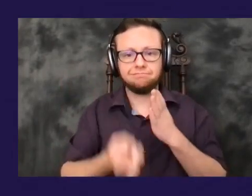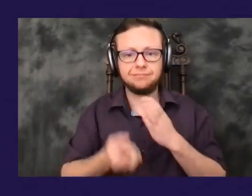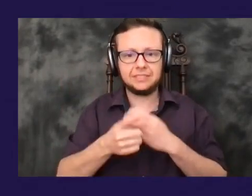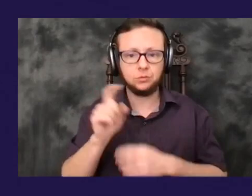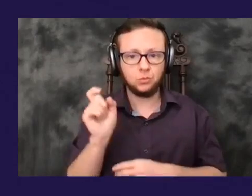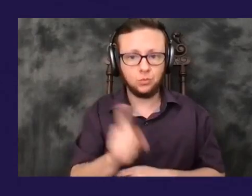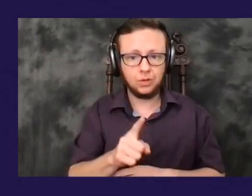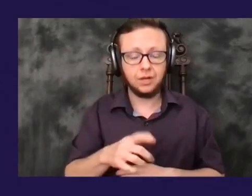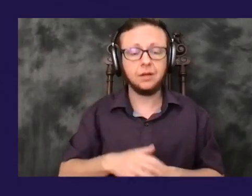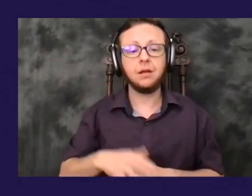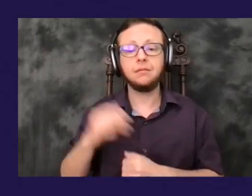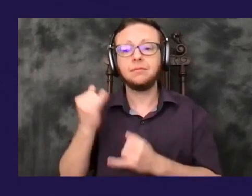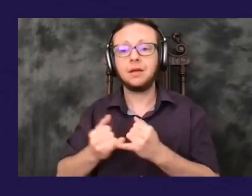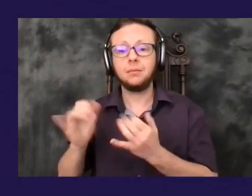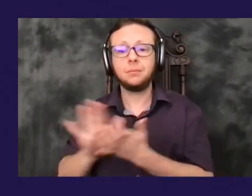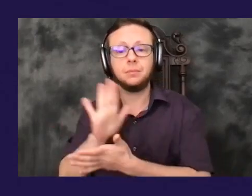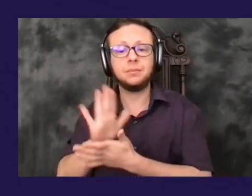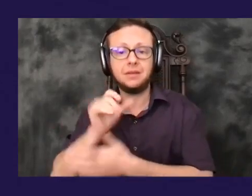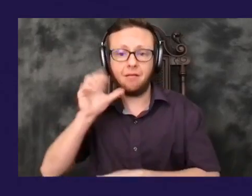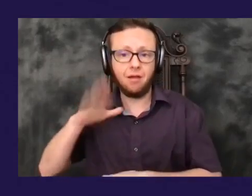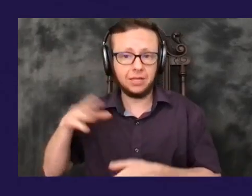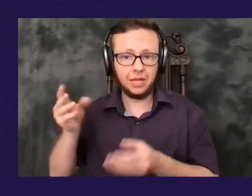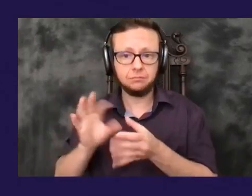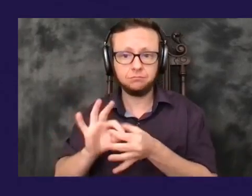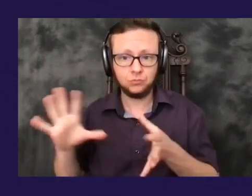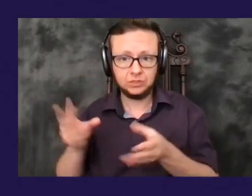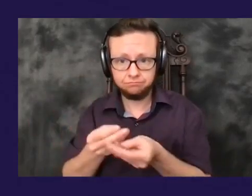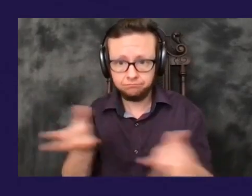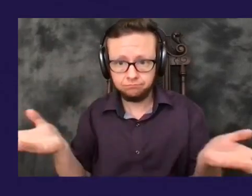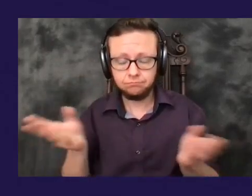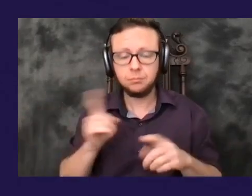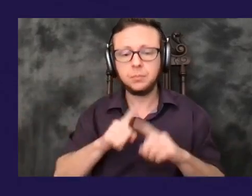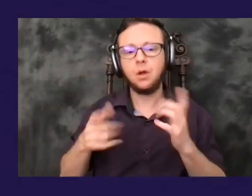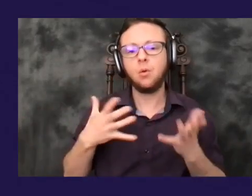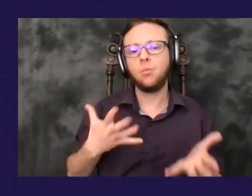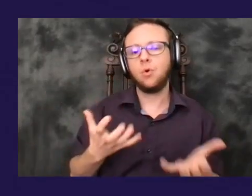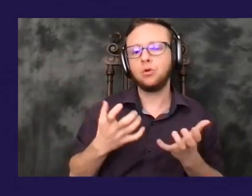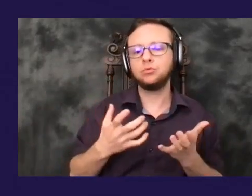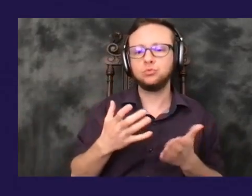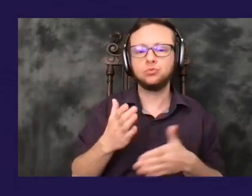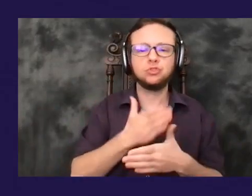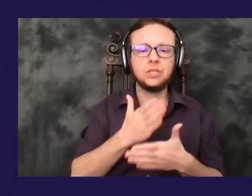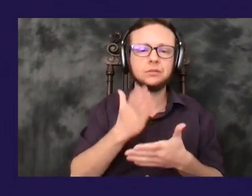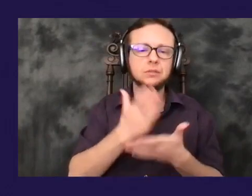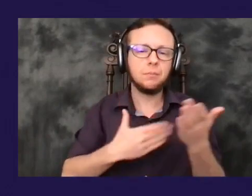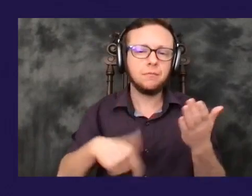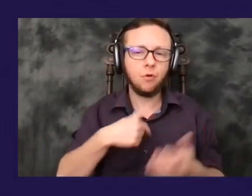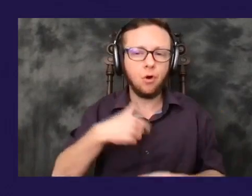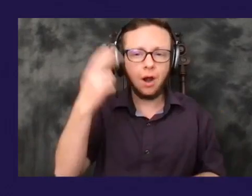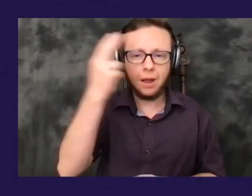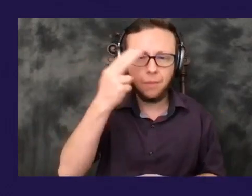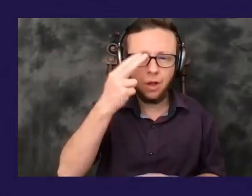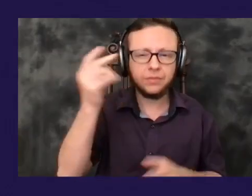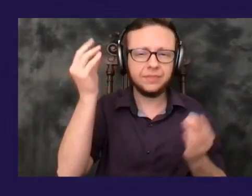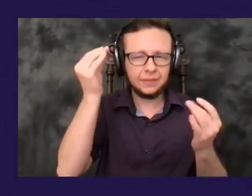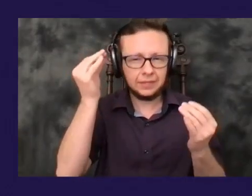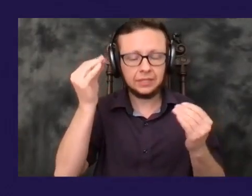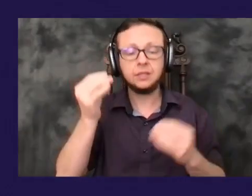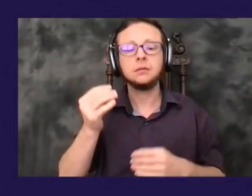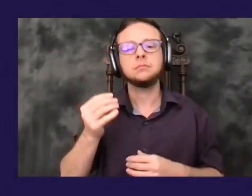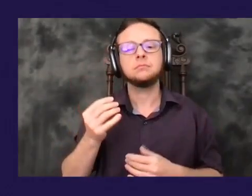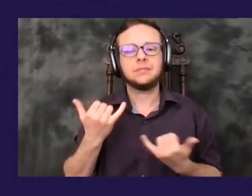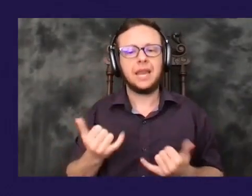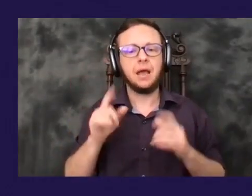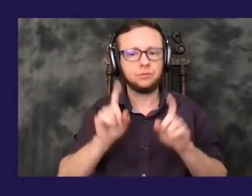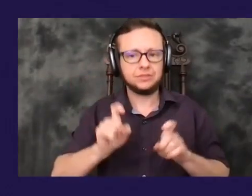final paper is not out yet, I wanted to share with you a bit of our hypotheses and our thinking so far, which we're testing on the field